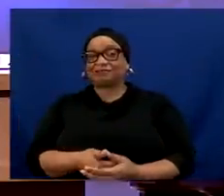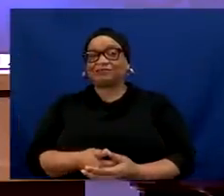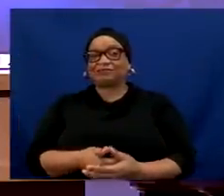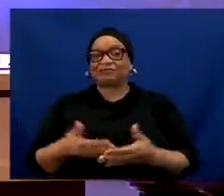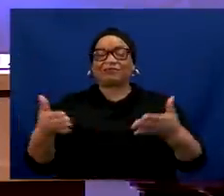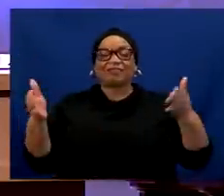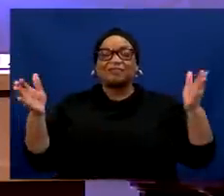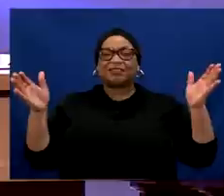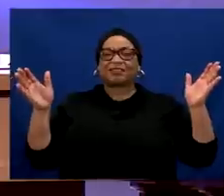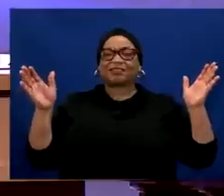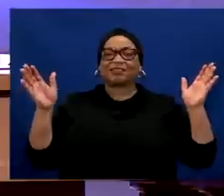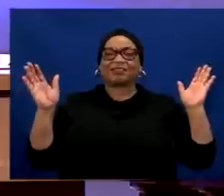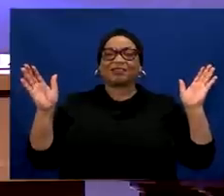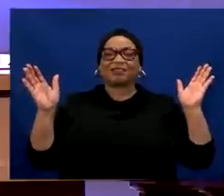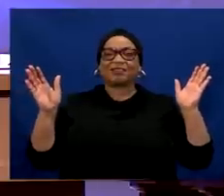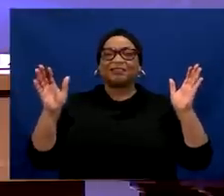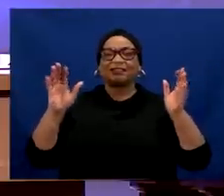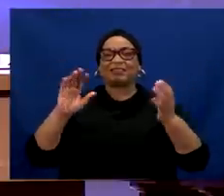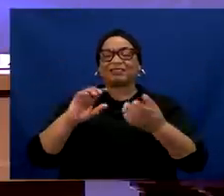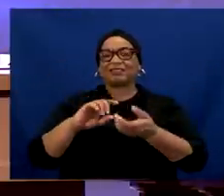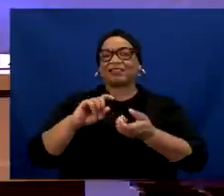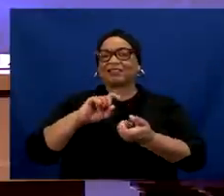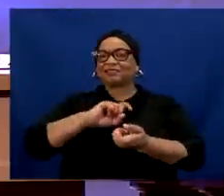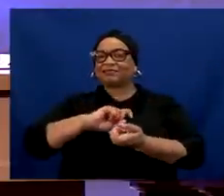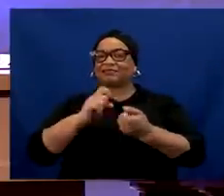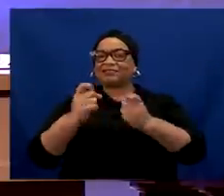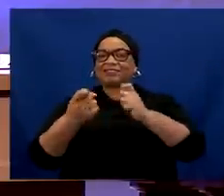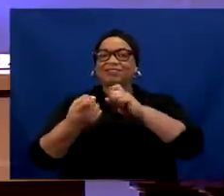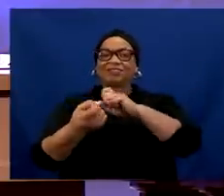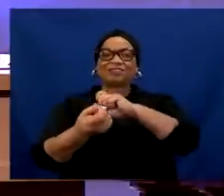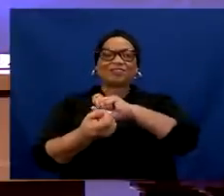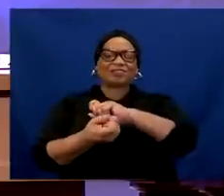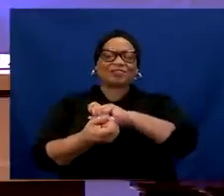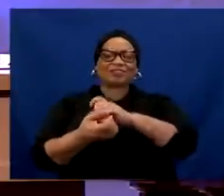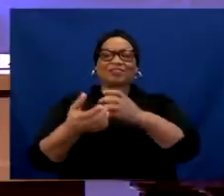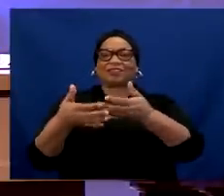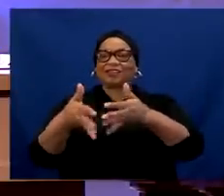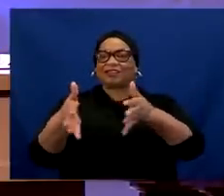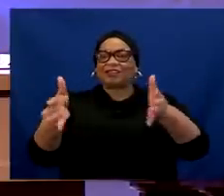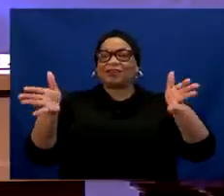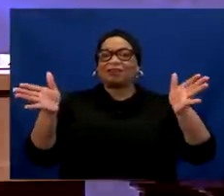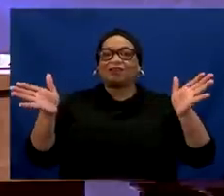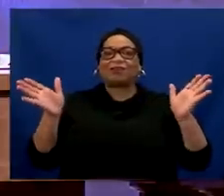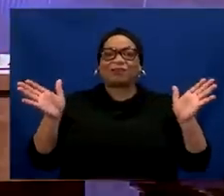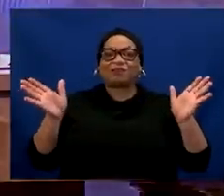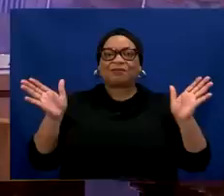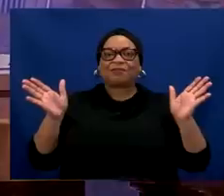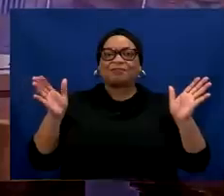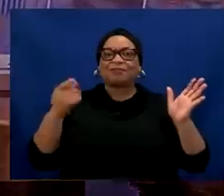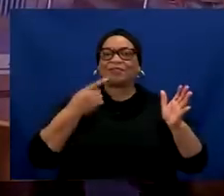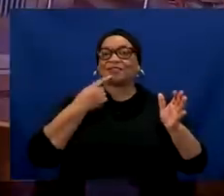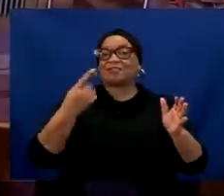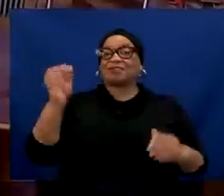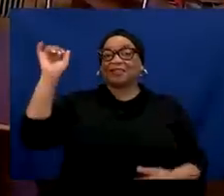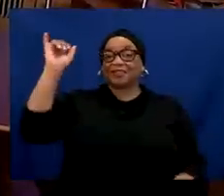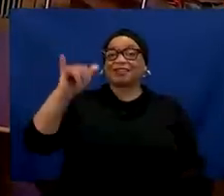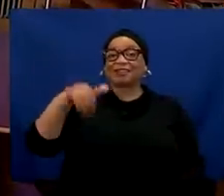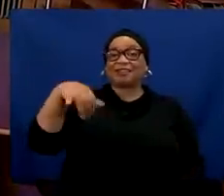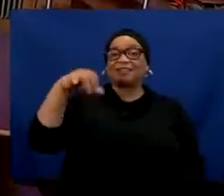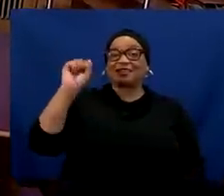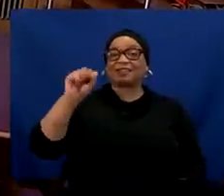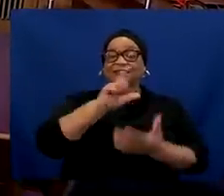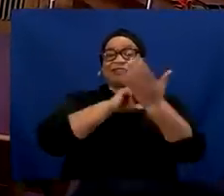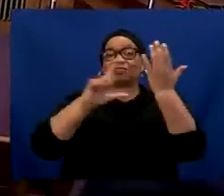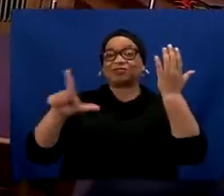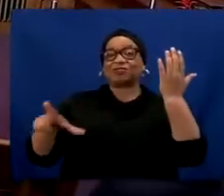Stay amenable to the will of God. Say yes, Lord. I'll